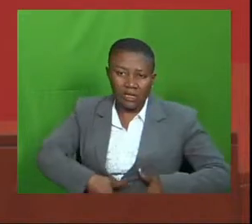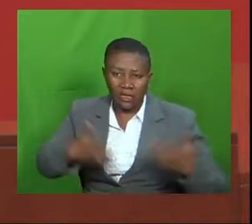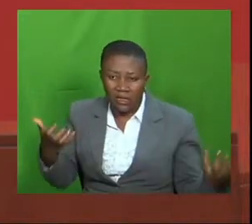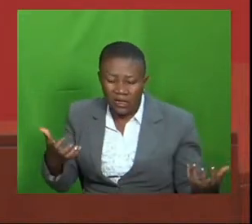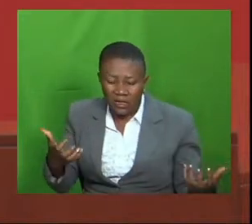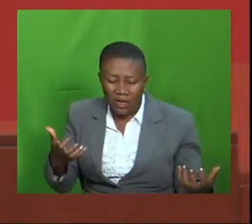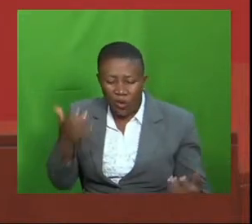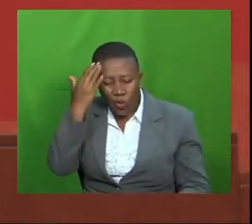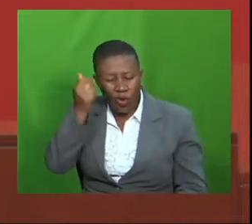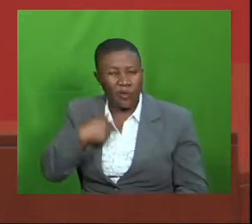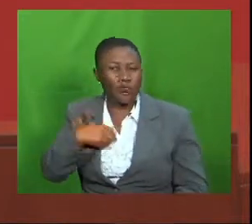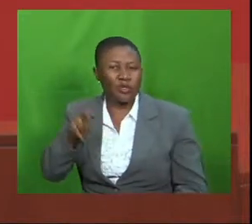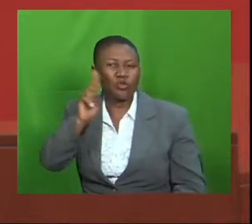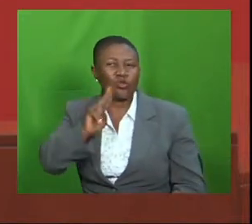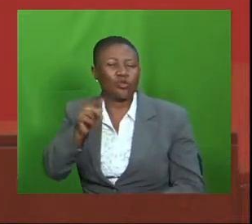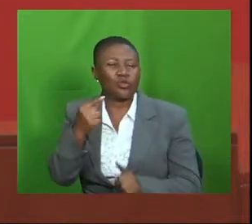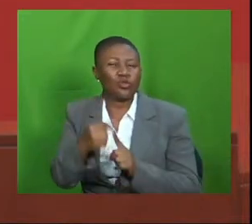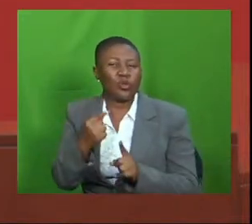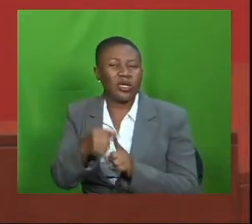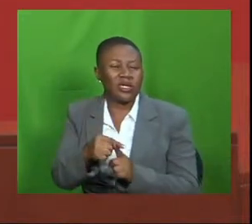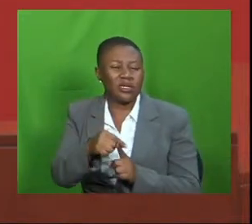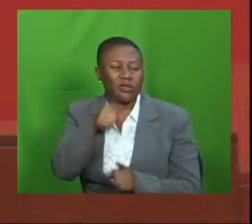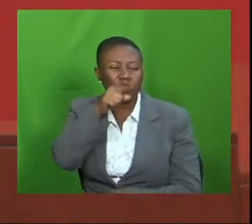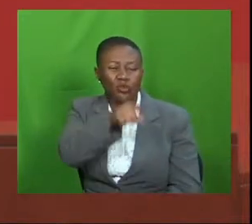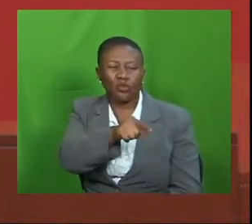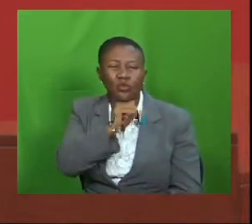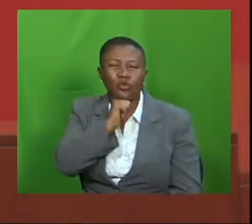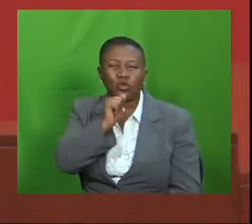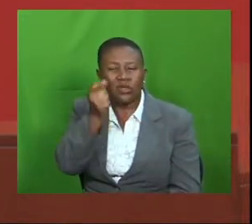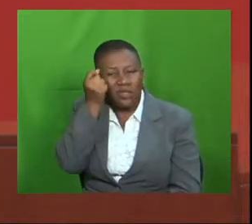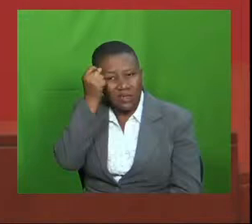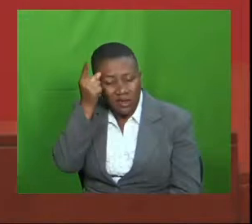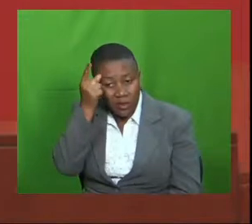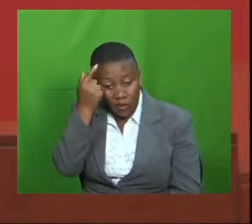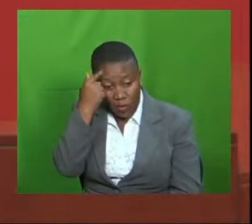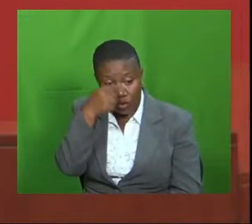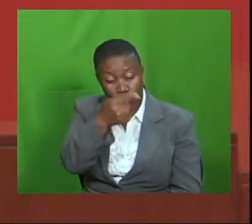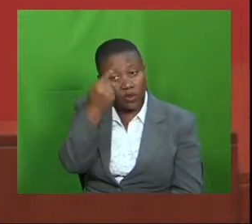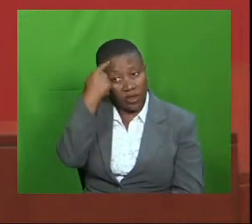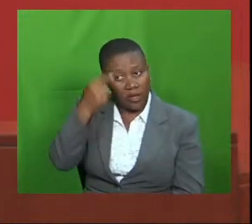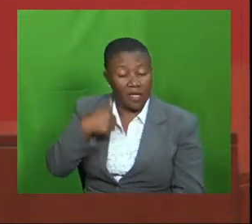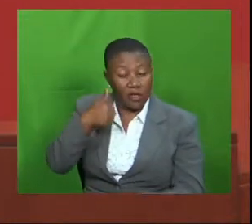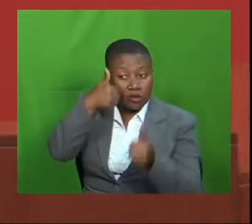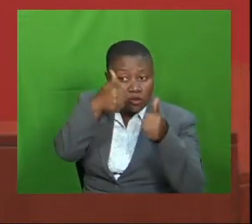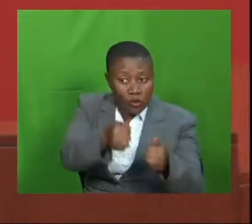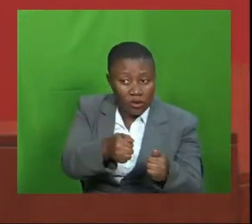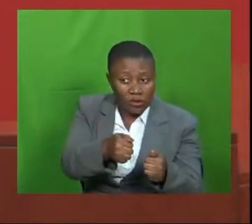understand. That meant it was an insult to your intelligence.